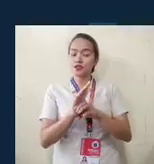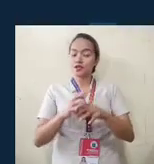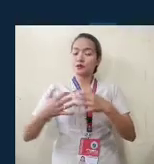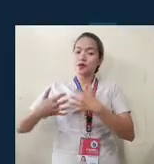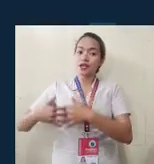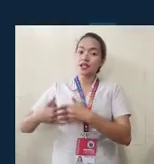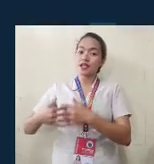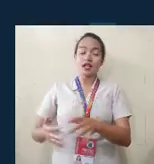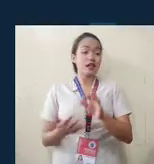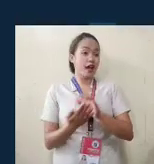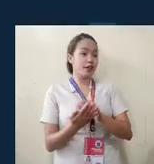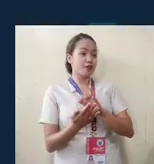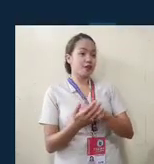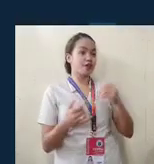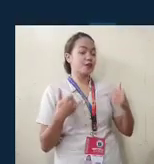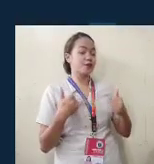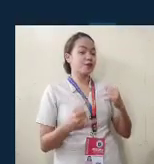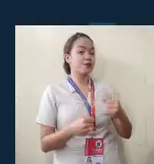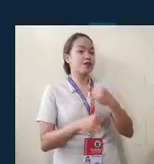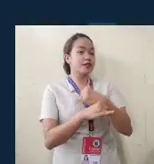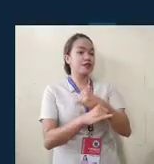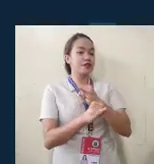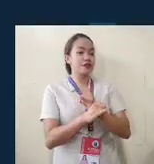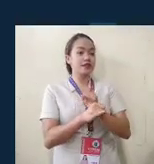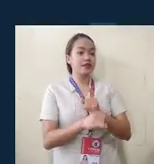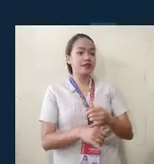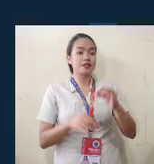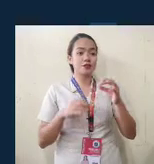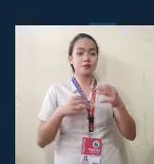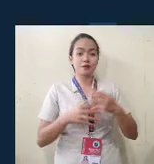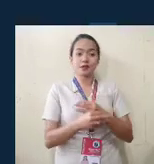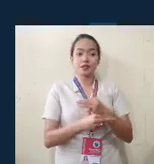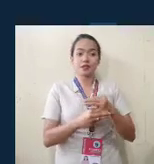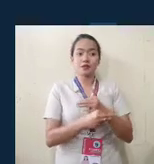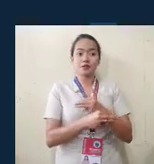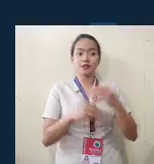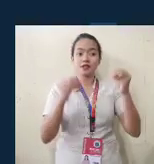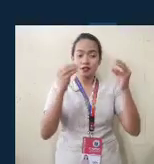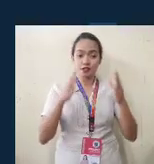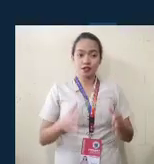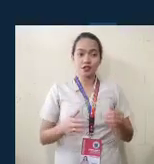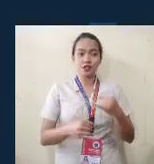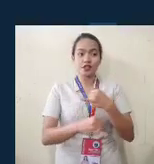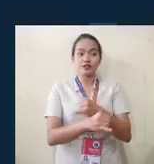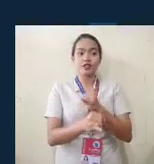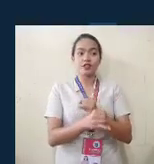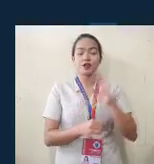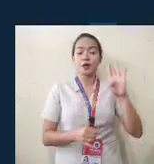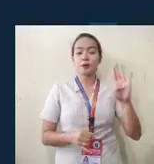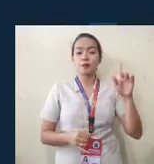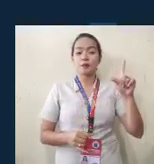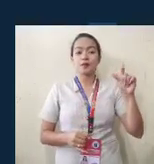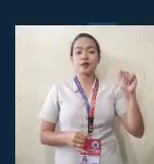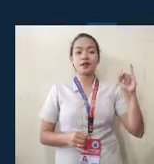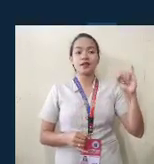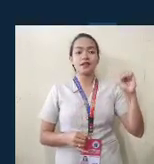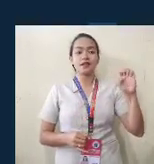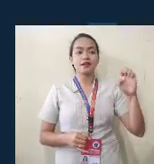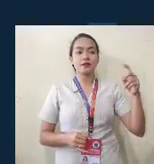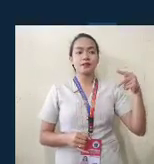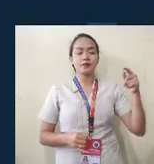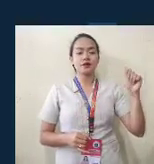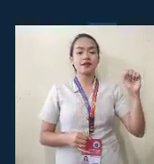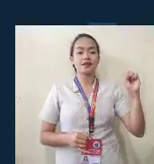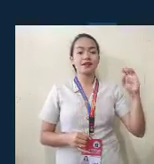a mechanical calculator which was invented by the famous mathematician inventor Blaise